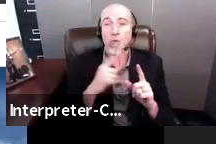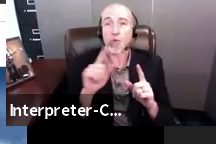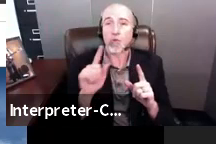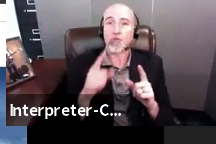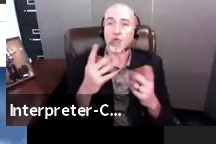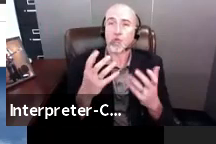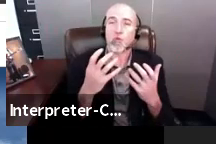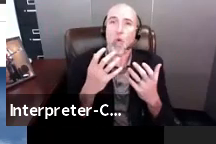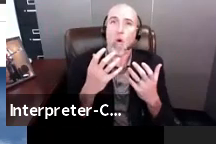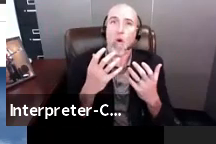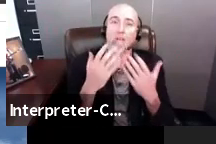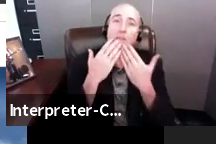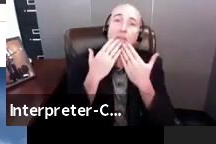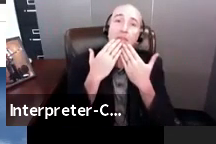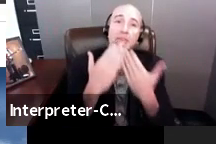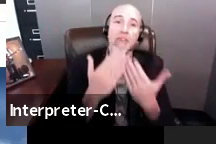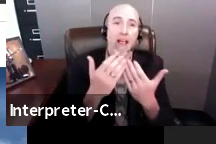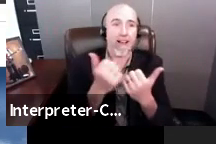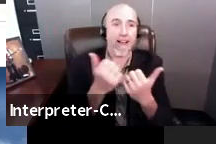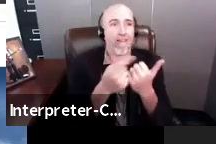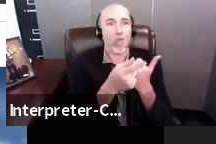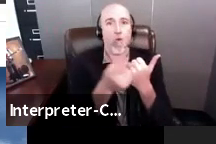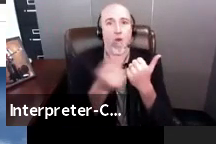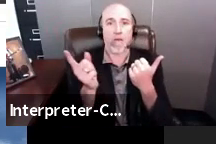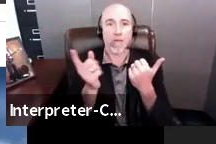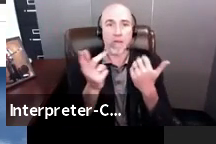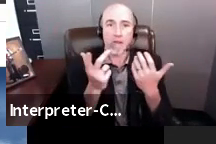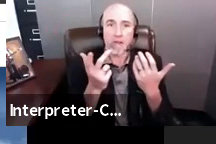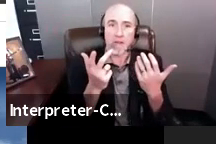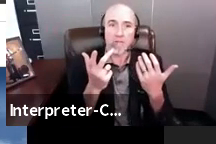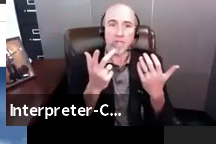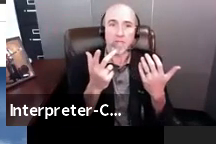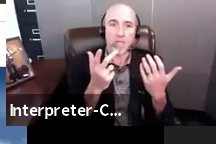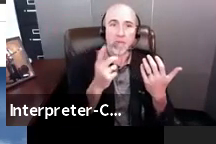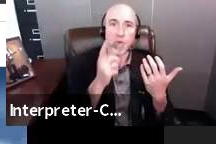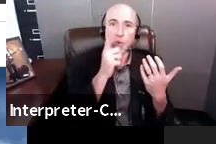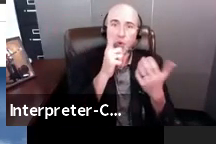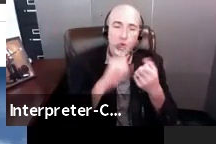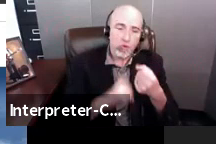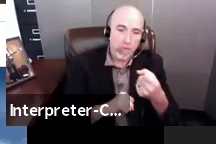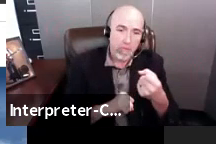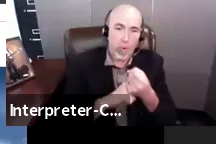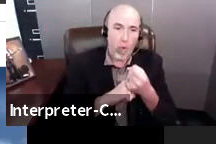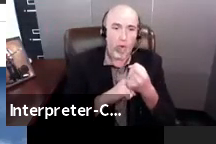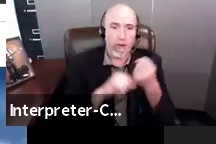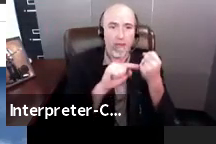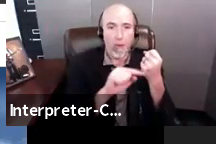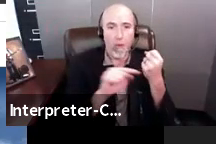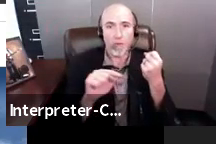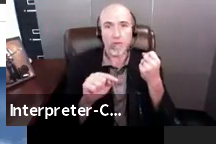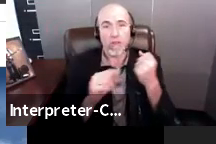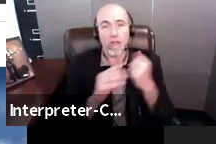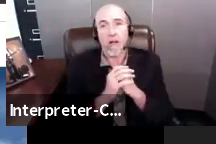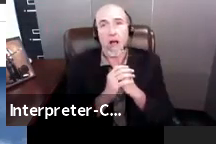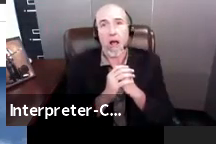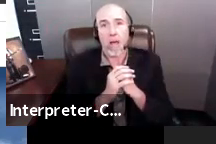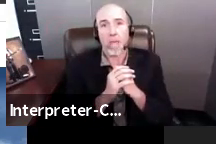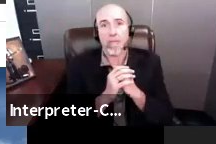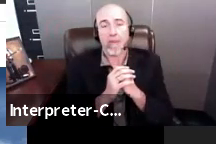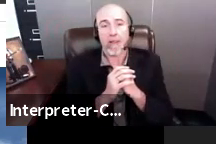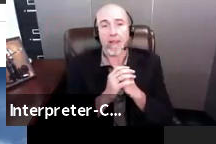we just want to thank everyone out there that is supporting those here in the